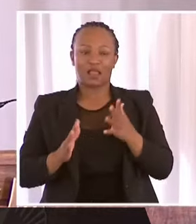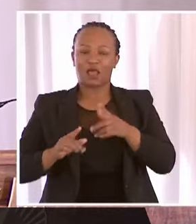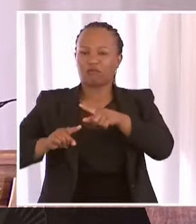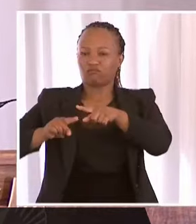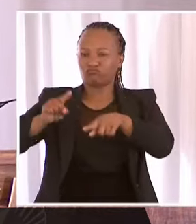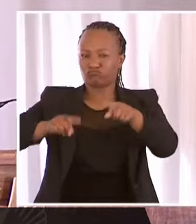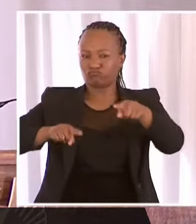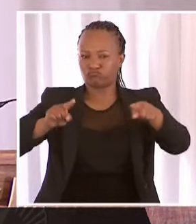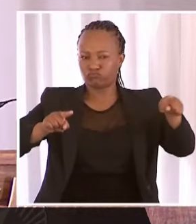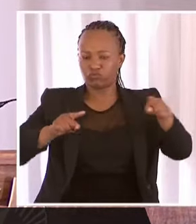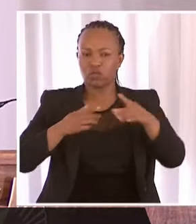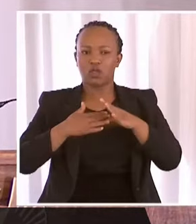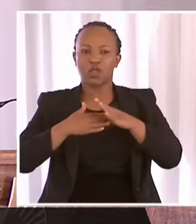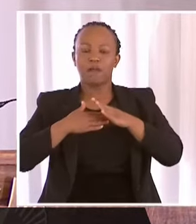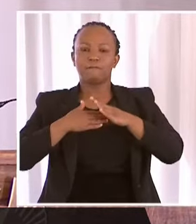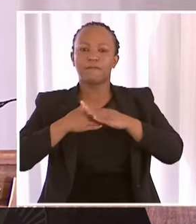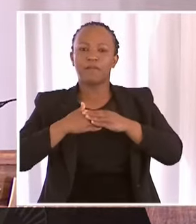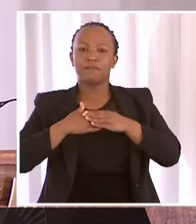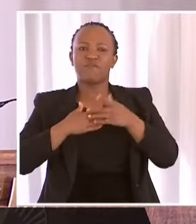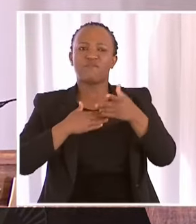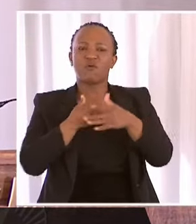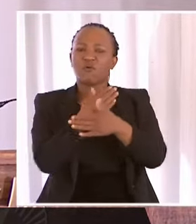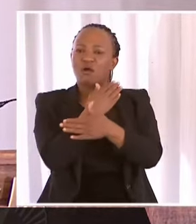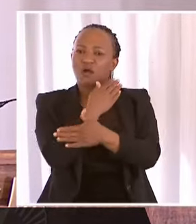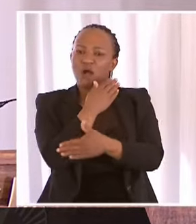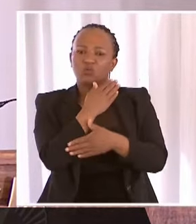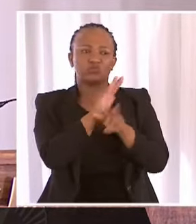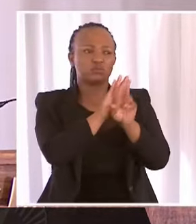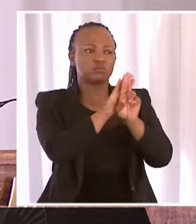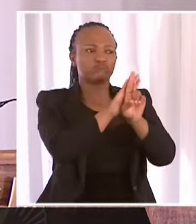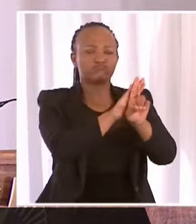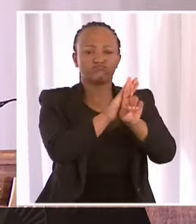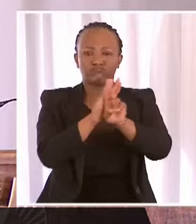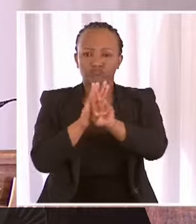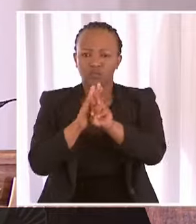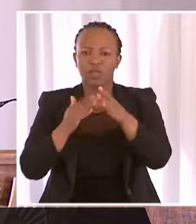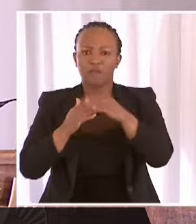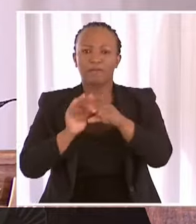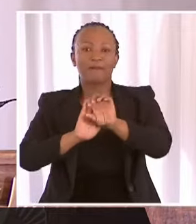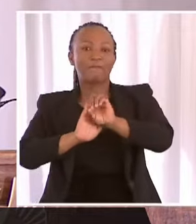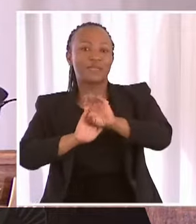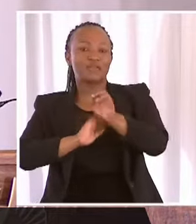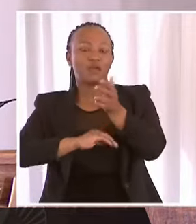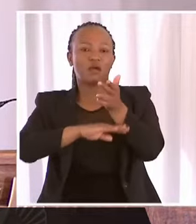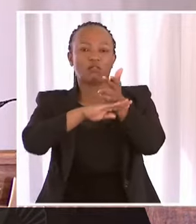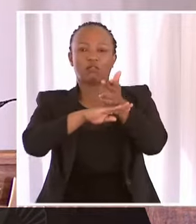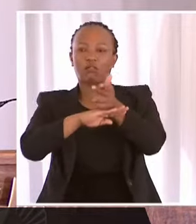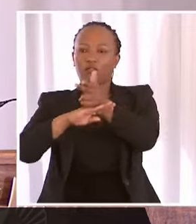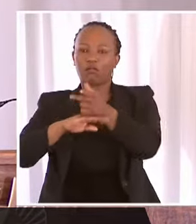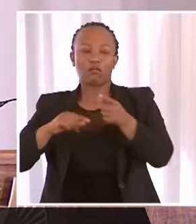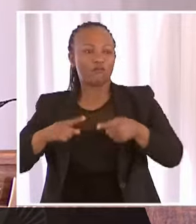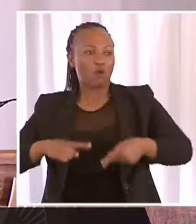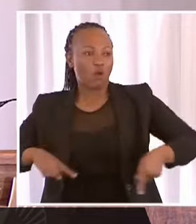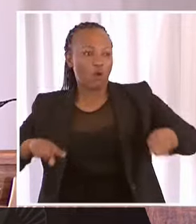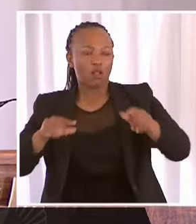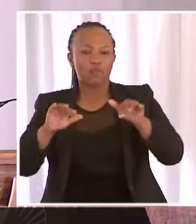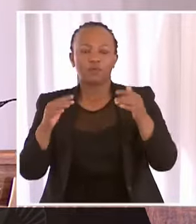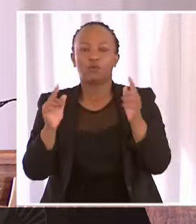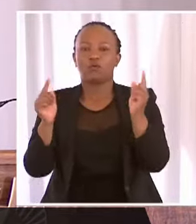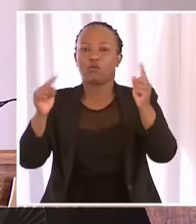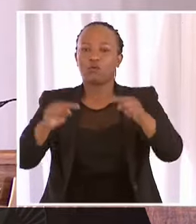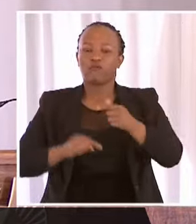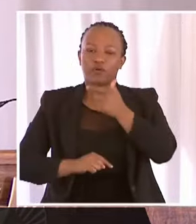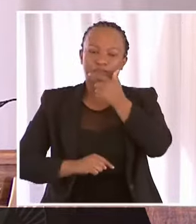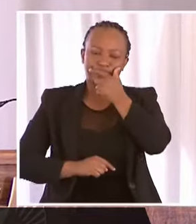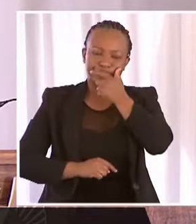members of the Diplomatic Corps, members of the media, fellow mourners. I join millions from across